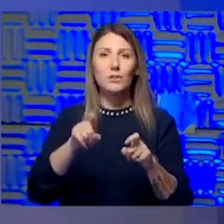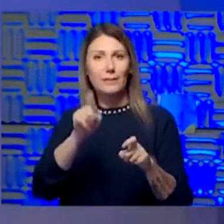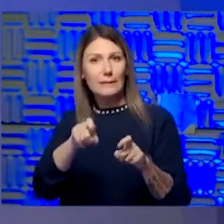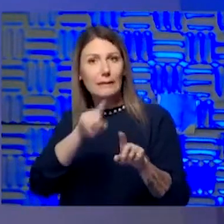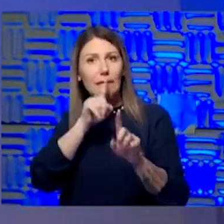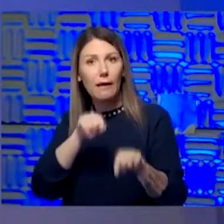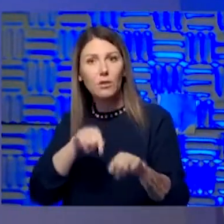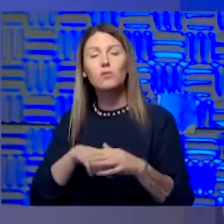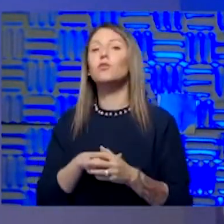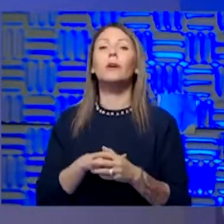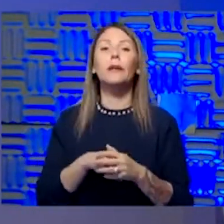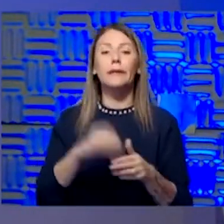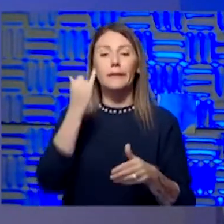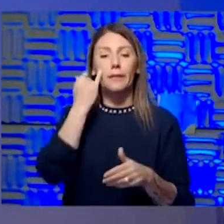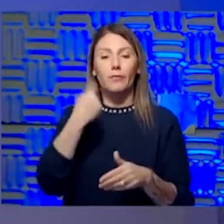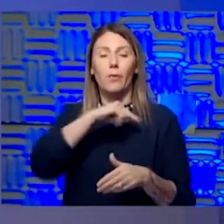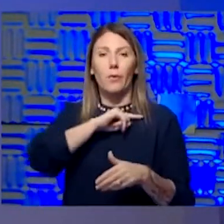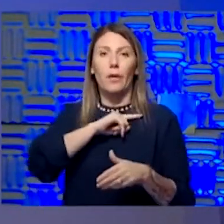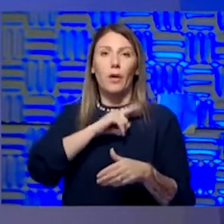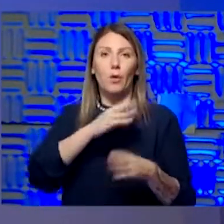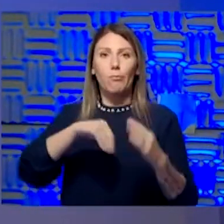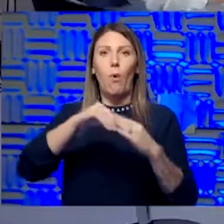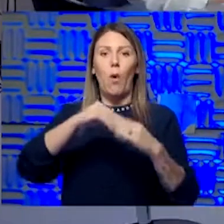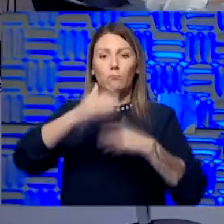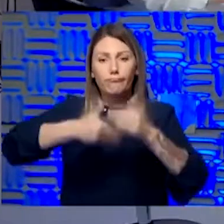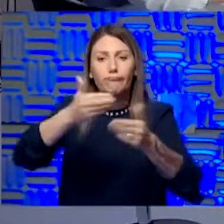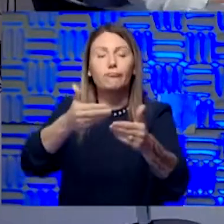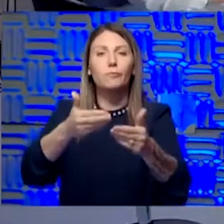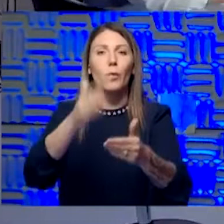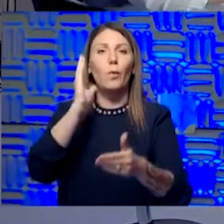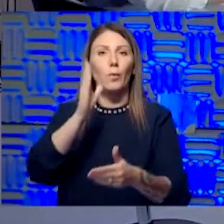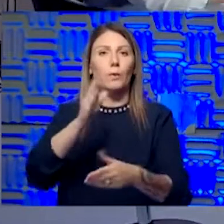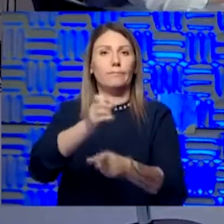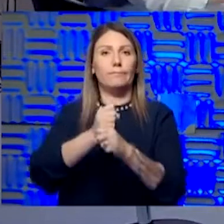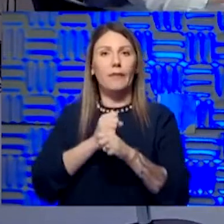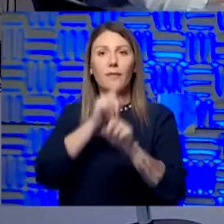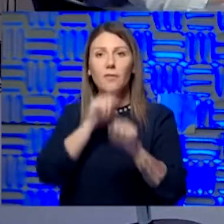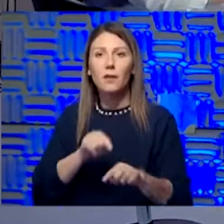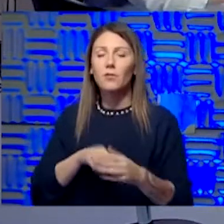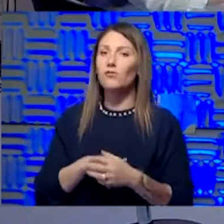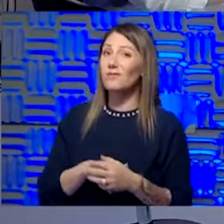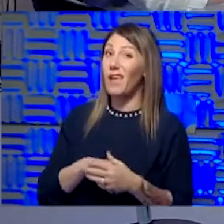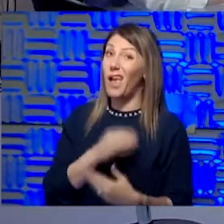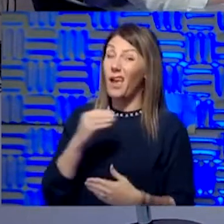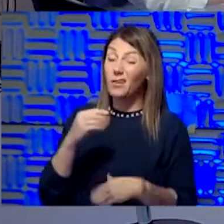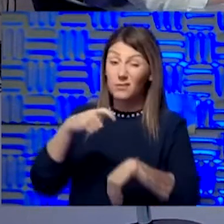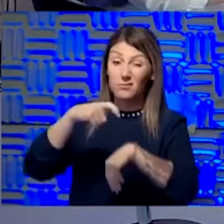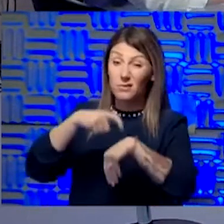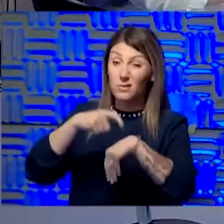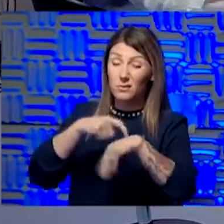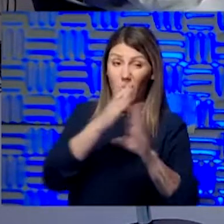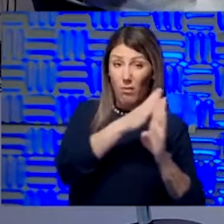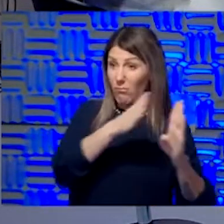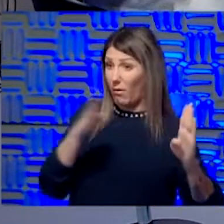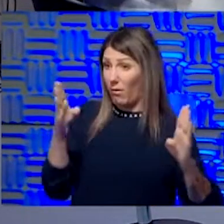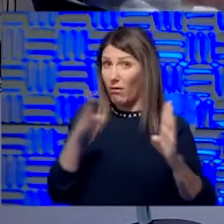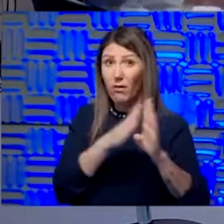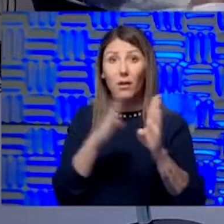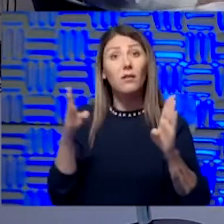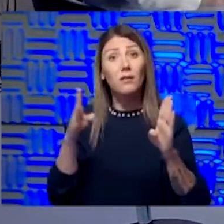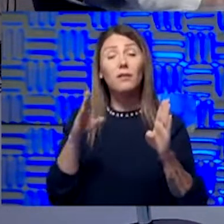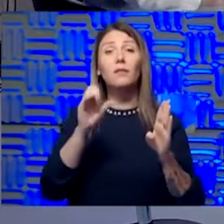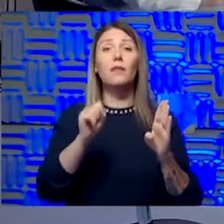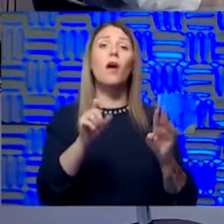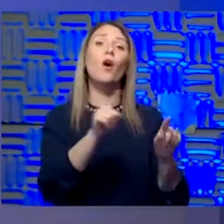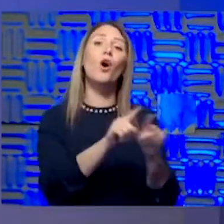further in, hopefully we'll get those answers. And it is time creep as we watch it kind of go back, and we keep and that, I think that